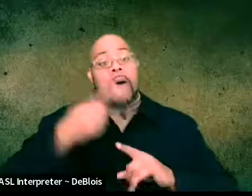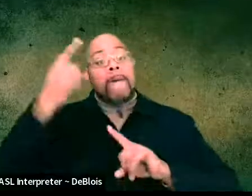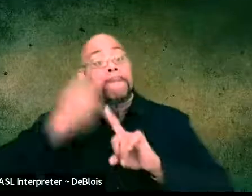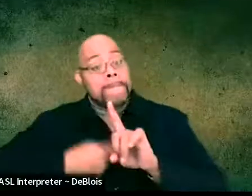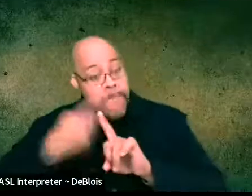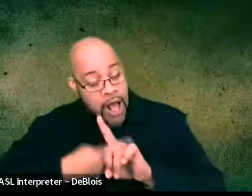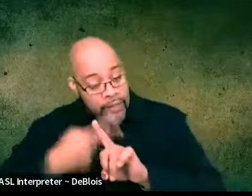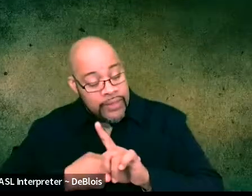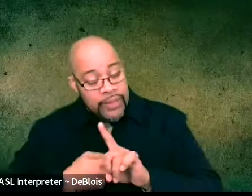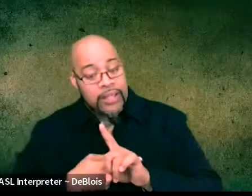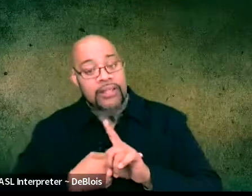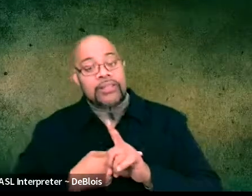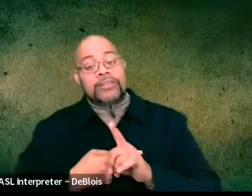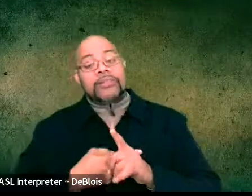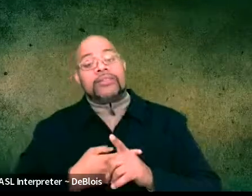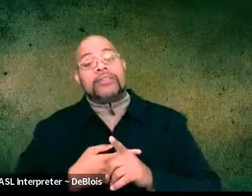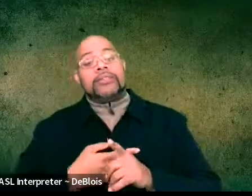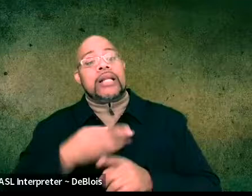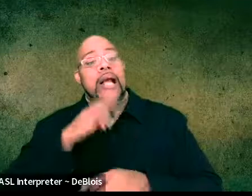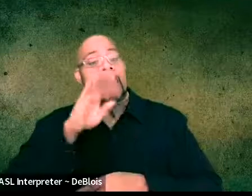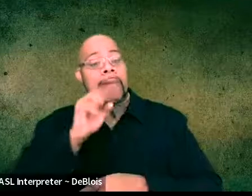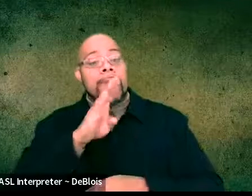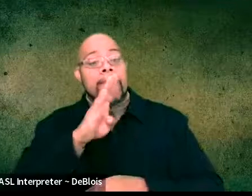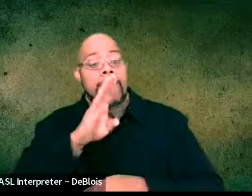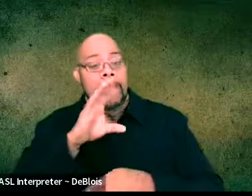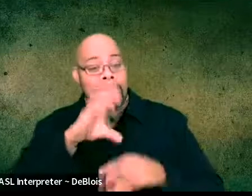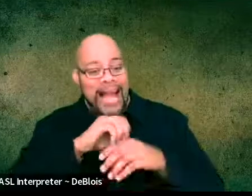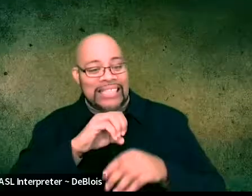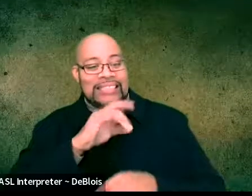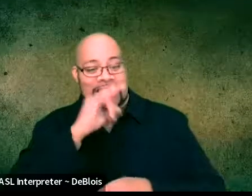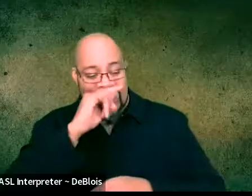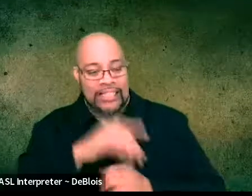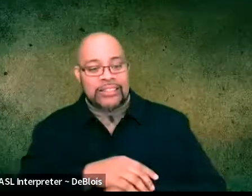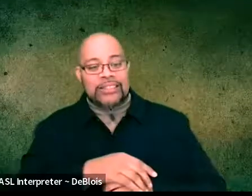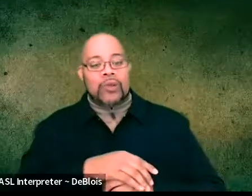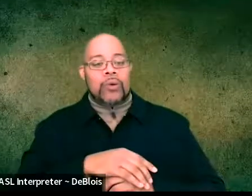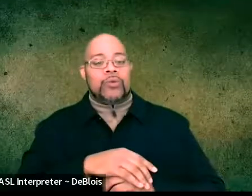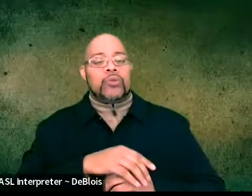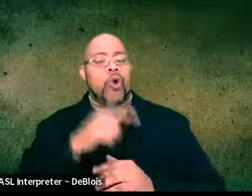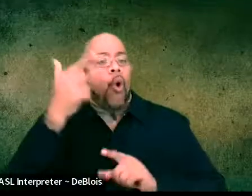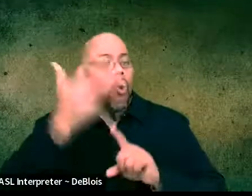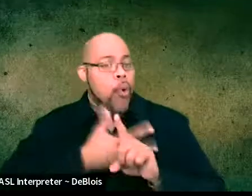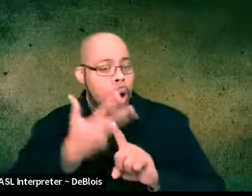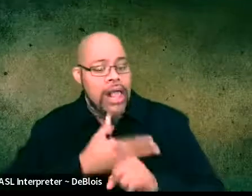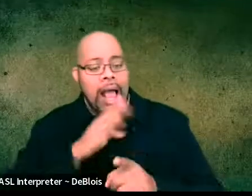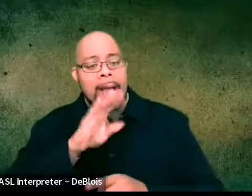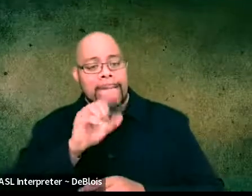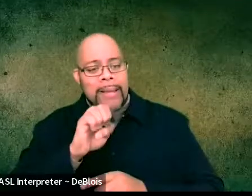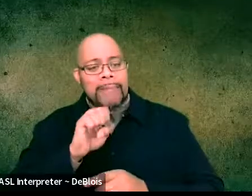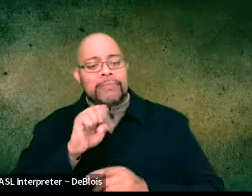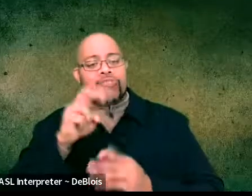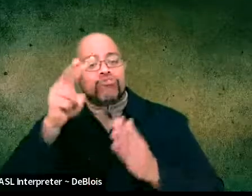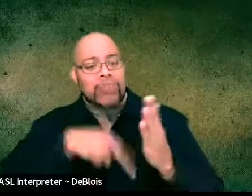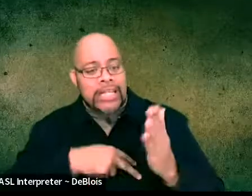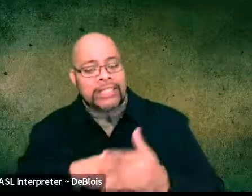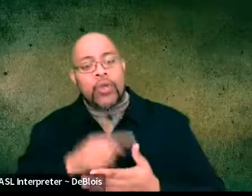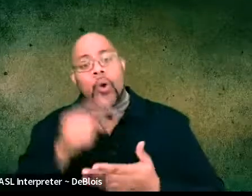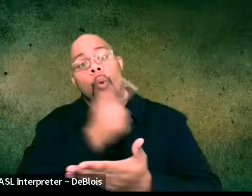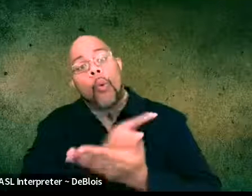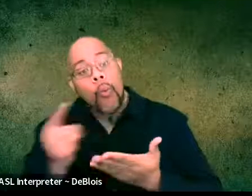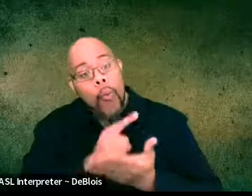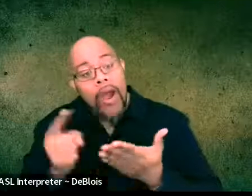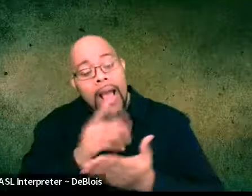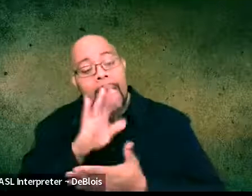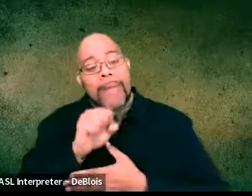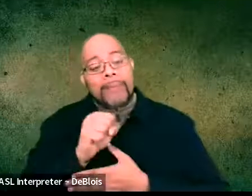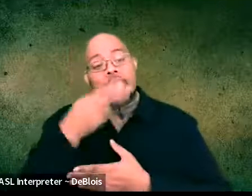like Bims Bites Kids and Bims Dives, quarterly like Bims Reads, weekly like